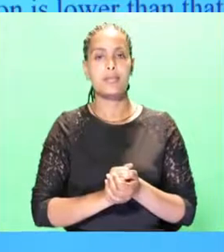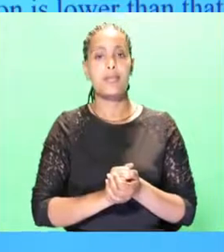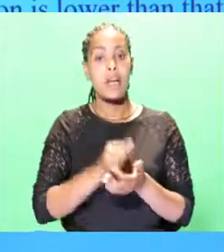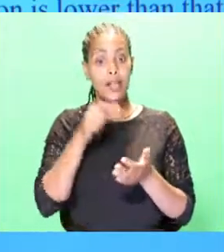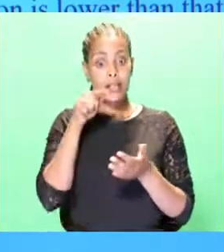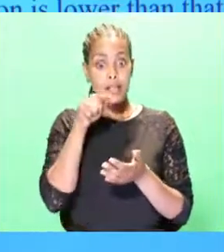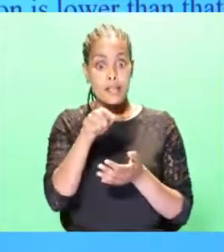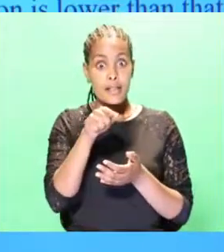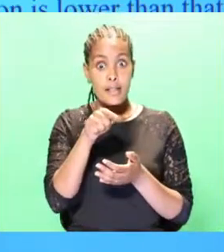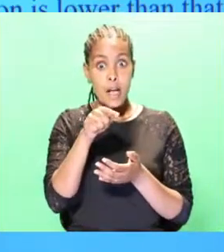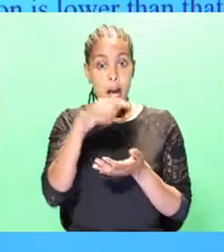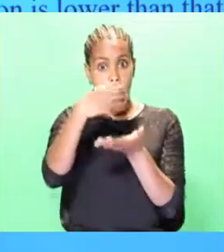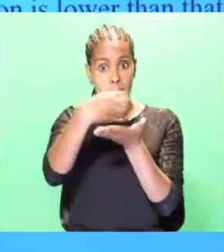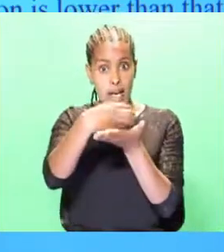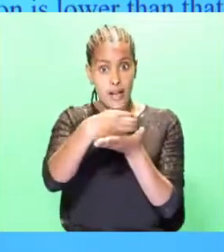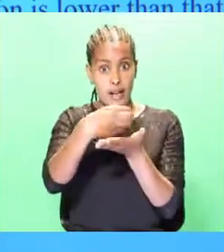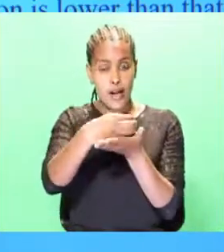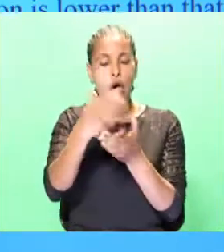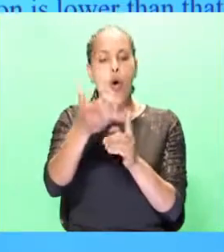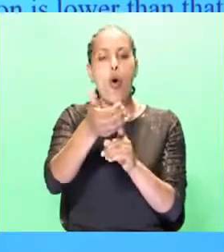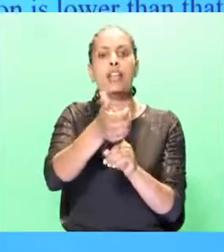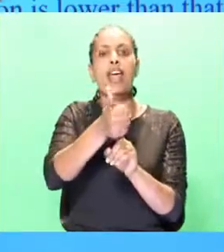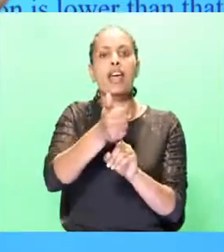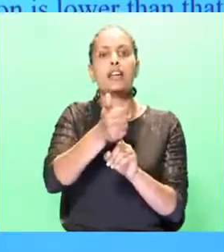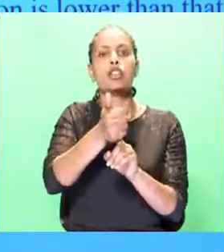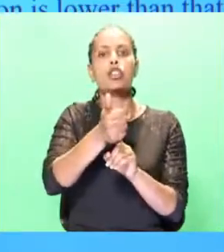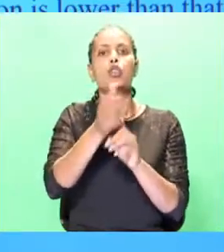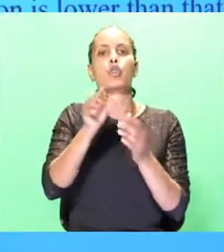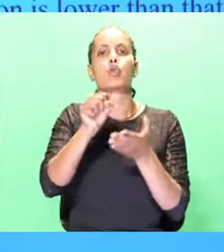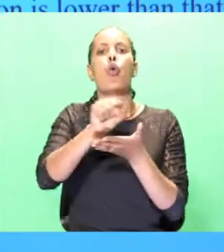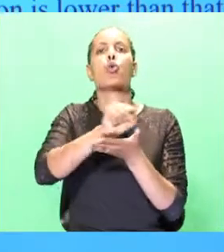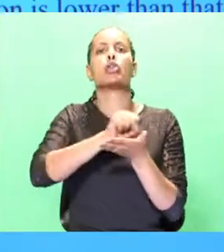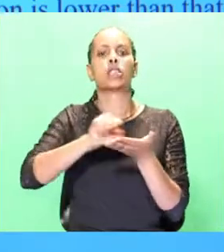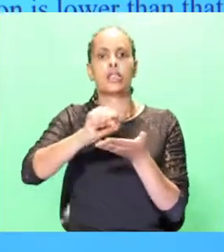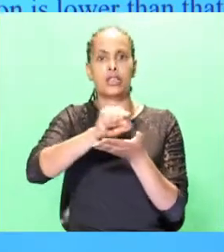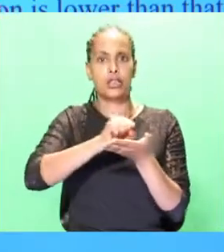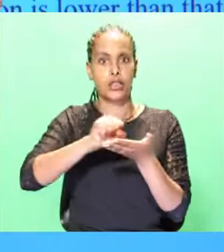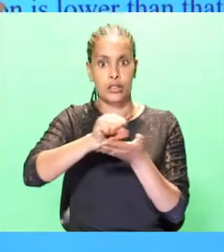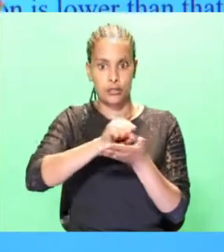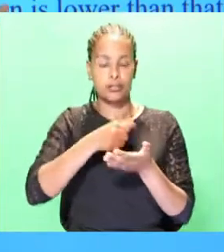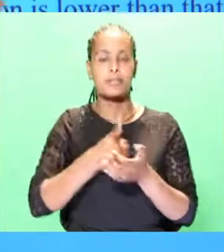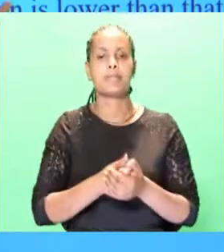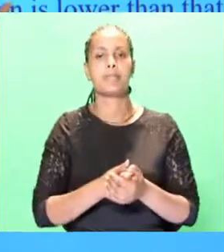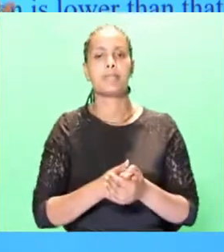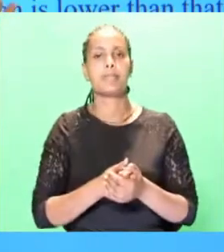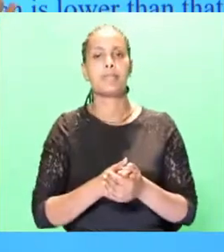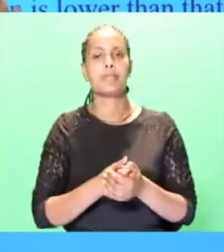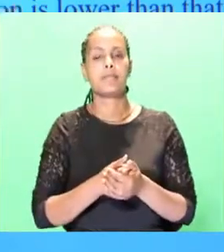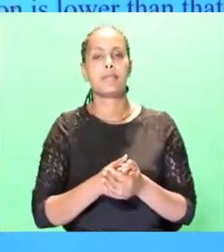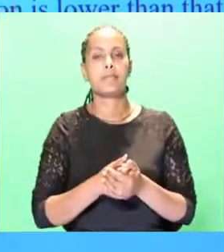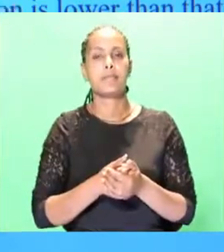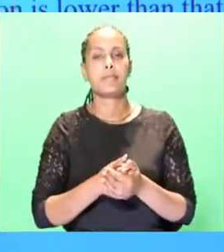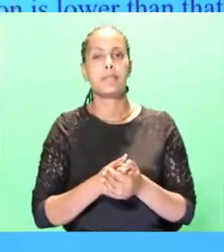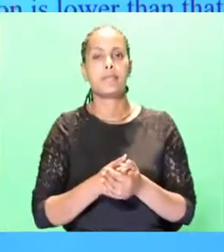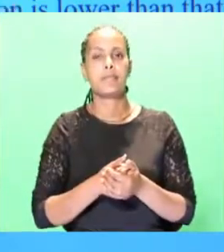This is a beaker containing solution. Solution.